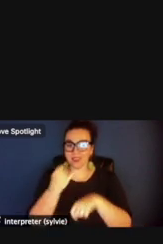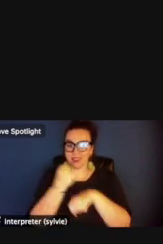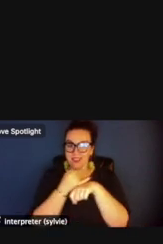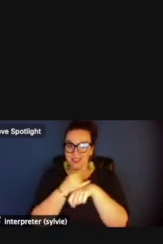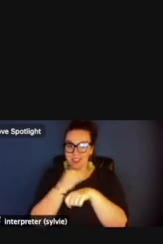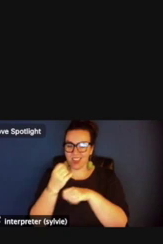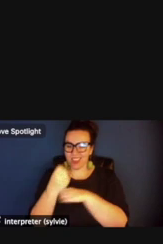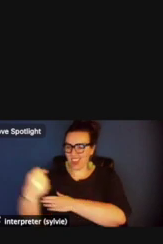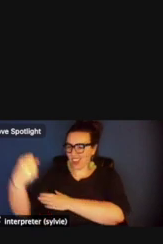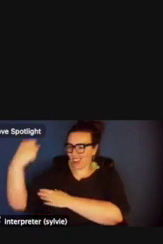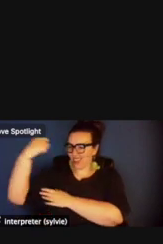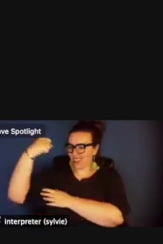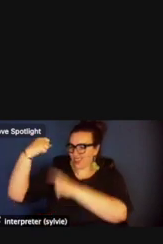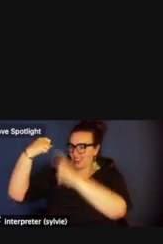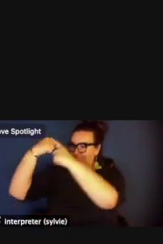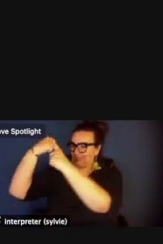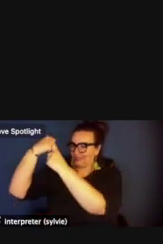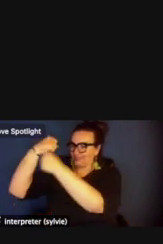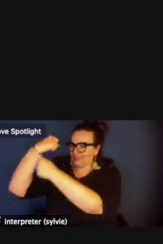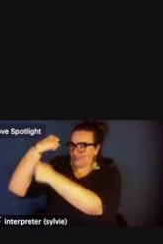like an arm.